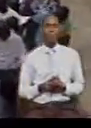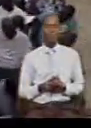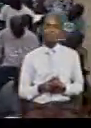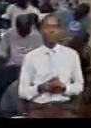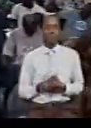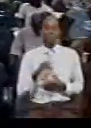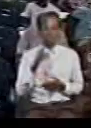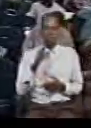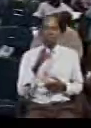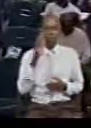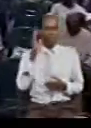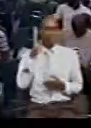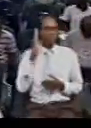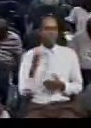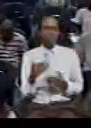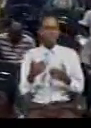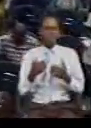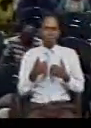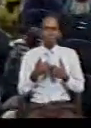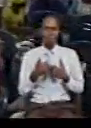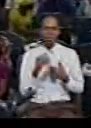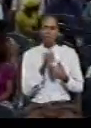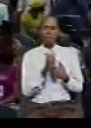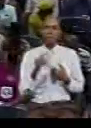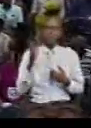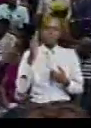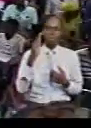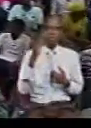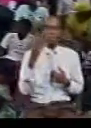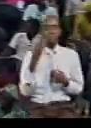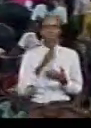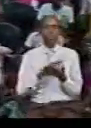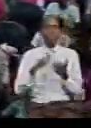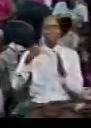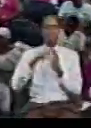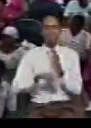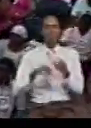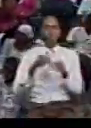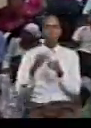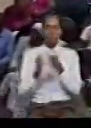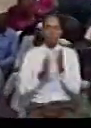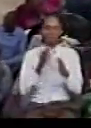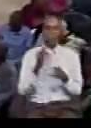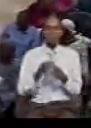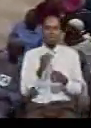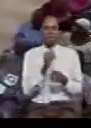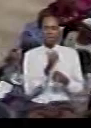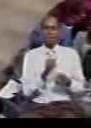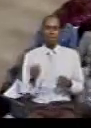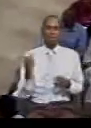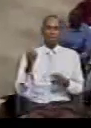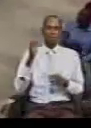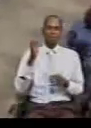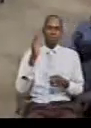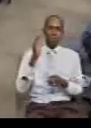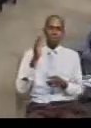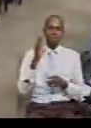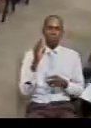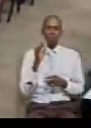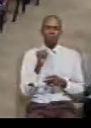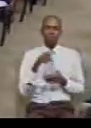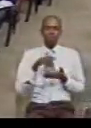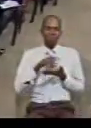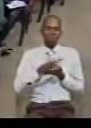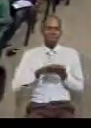You will have a testimony of righteousness. A testimony of the purified life.